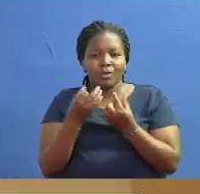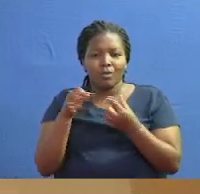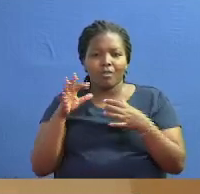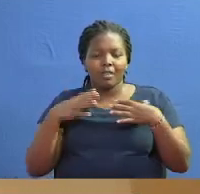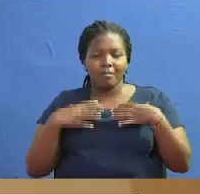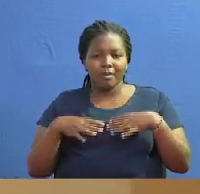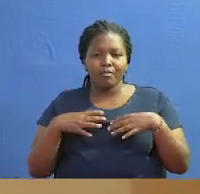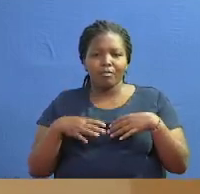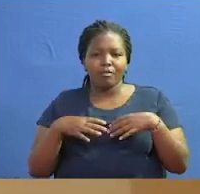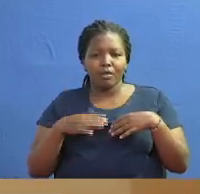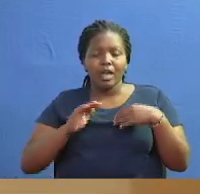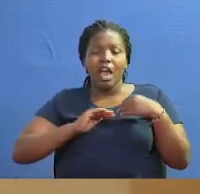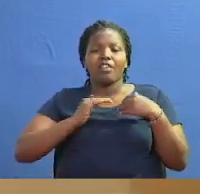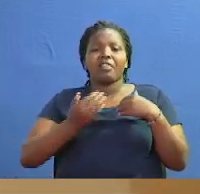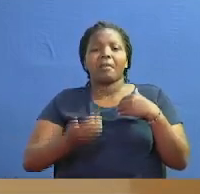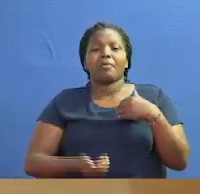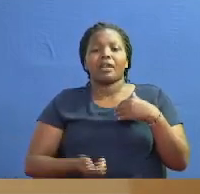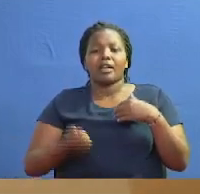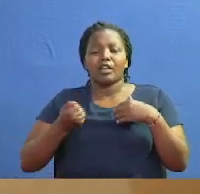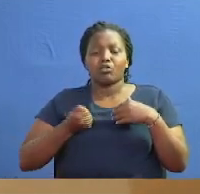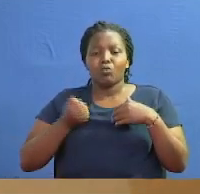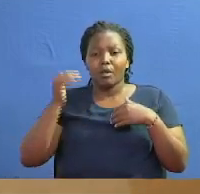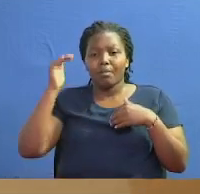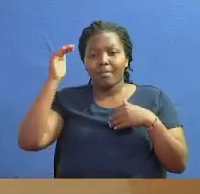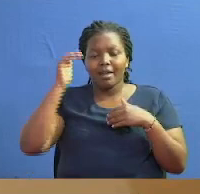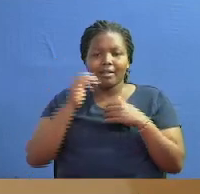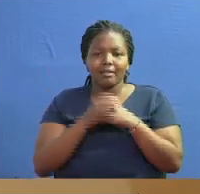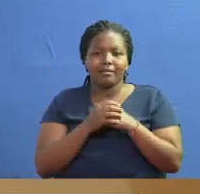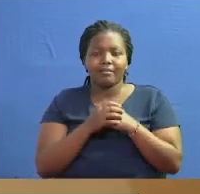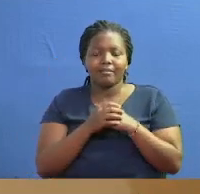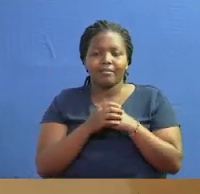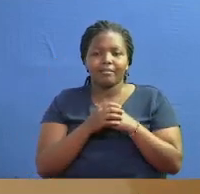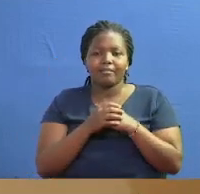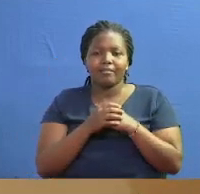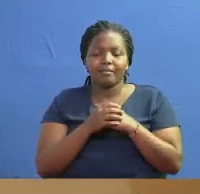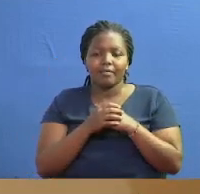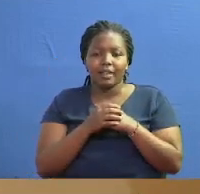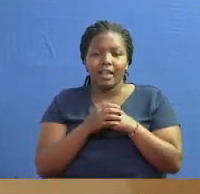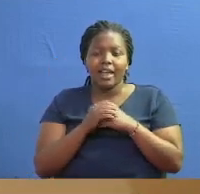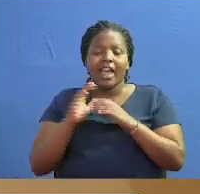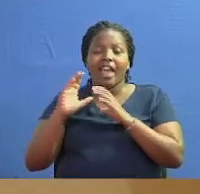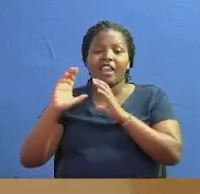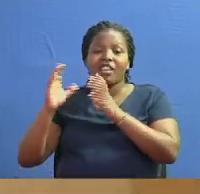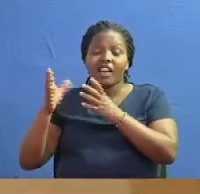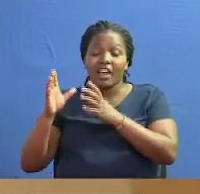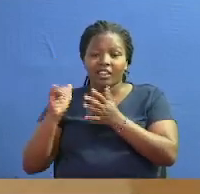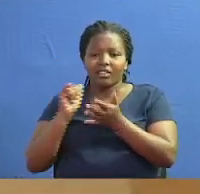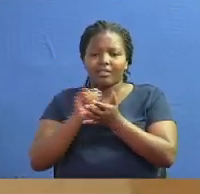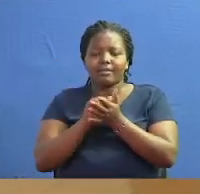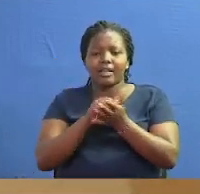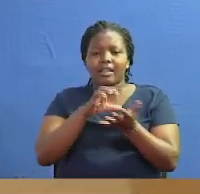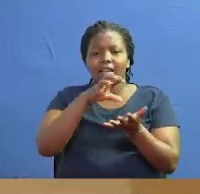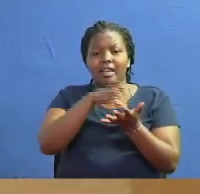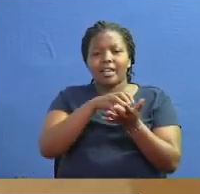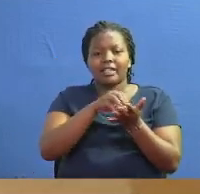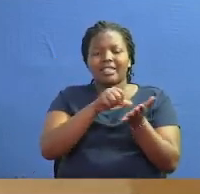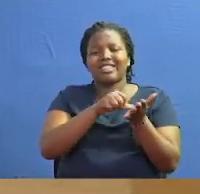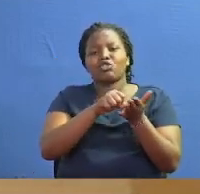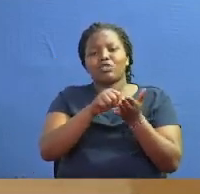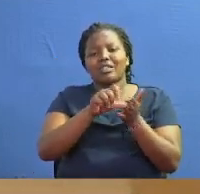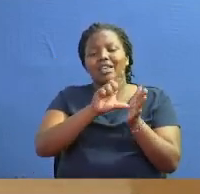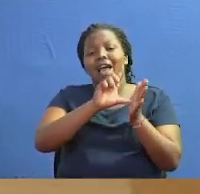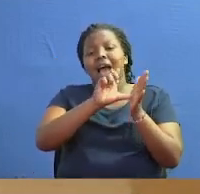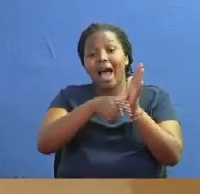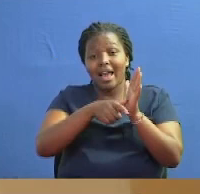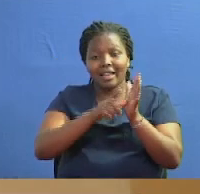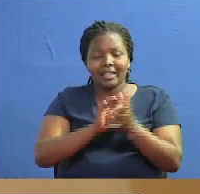the pregnant women and under 5s, where I am a pediatrician. So we encourage that these cases are picked early and treated early, so that